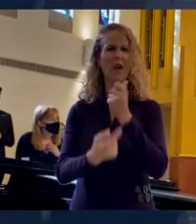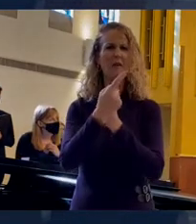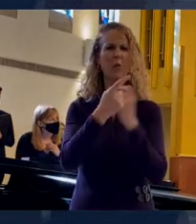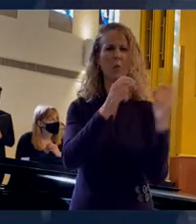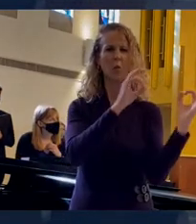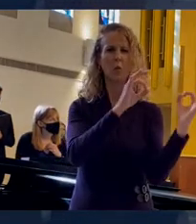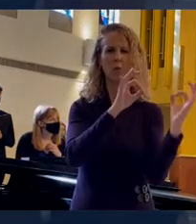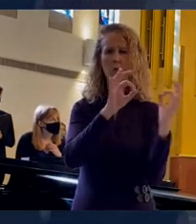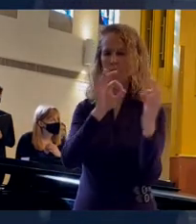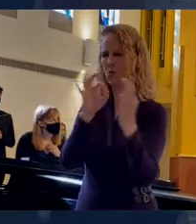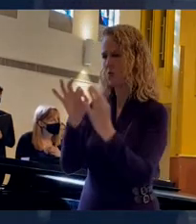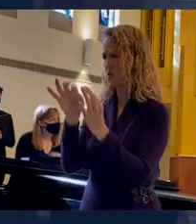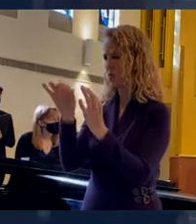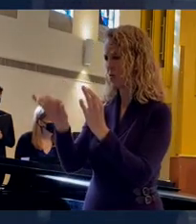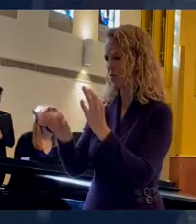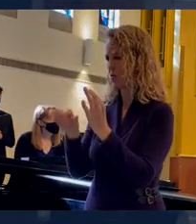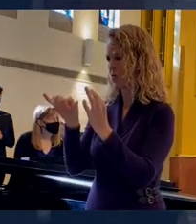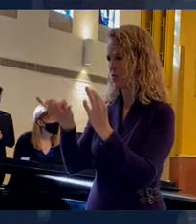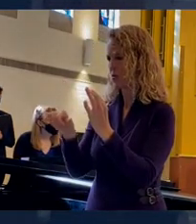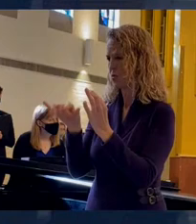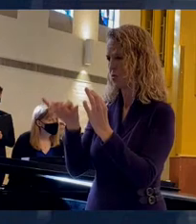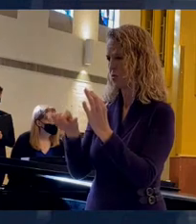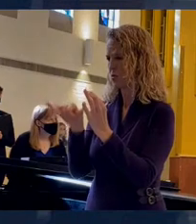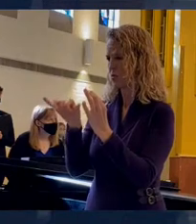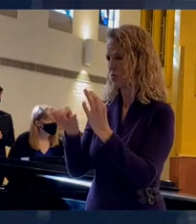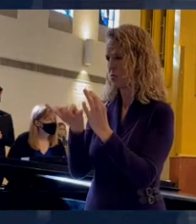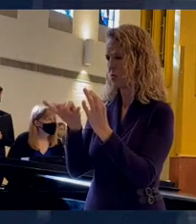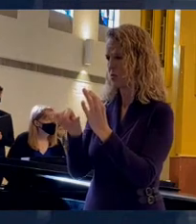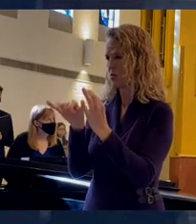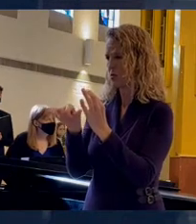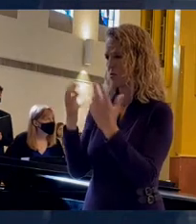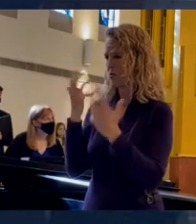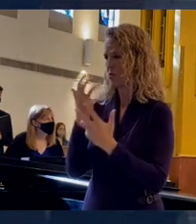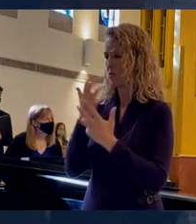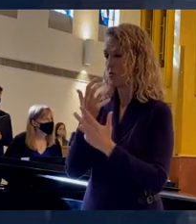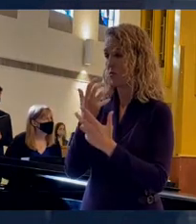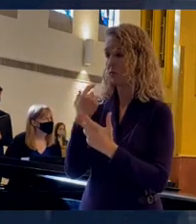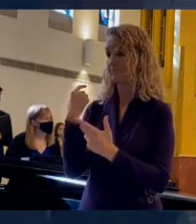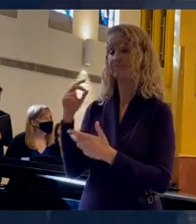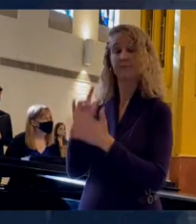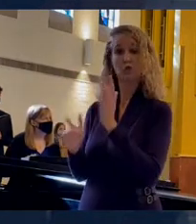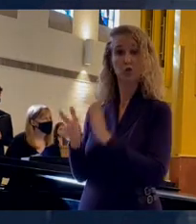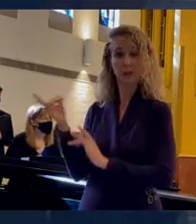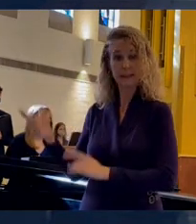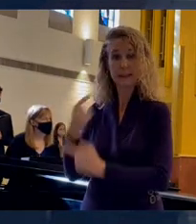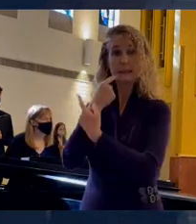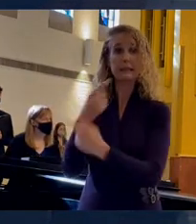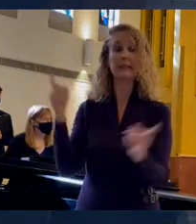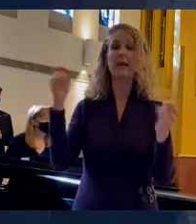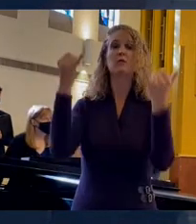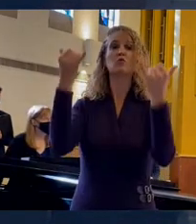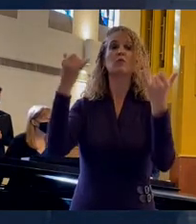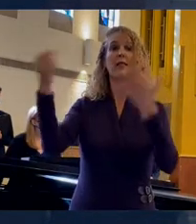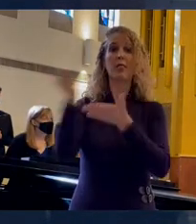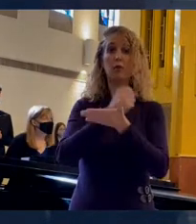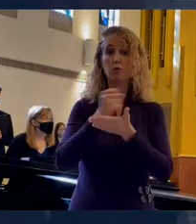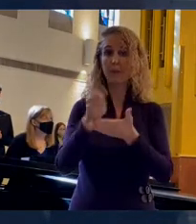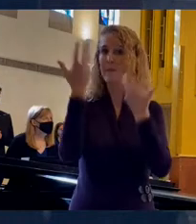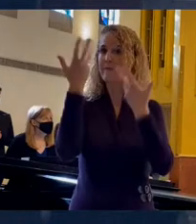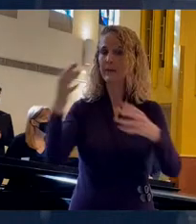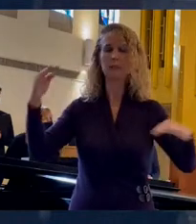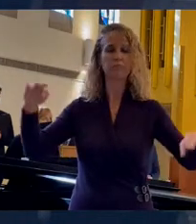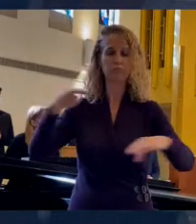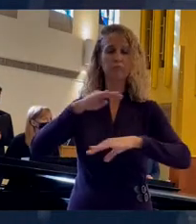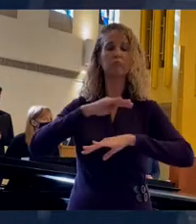all in the synagogue looked intently upon him. He said to them, "Today this scripture passage